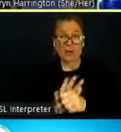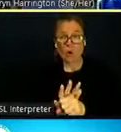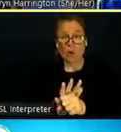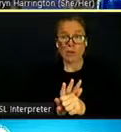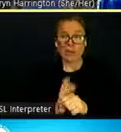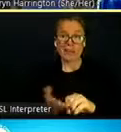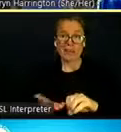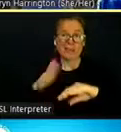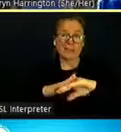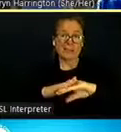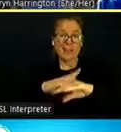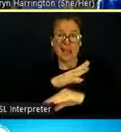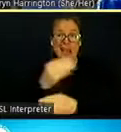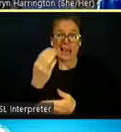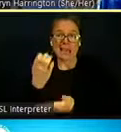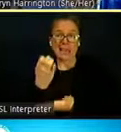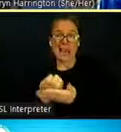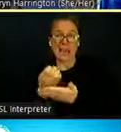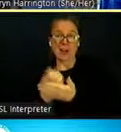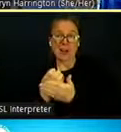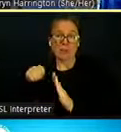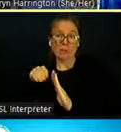well as the economic crisis.